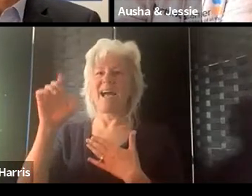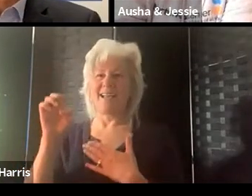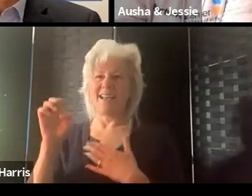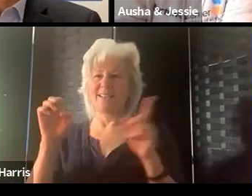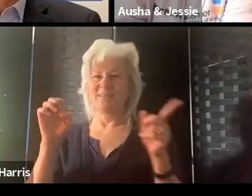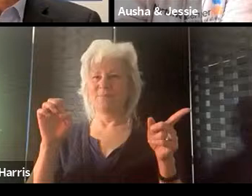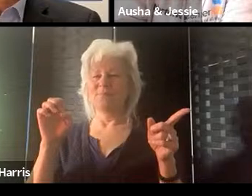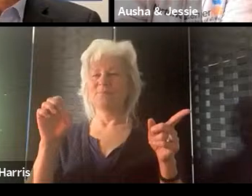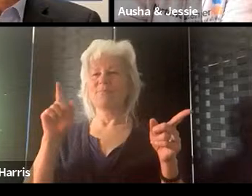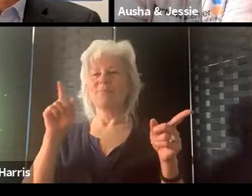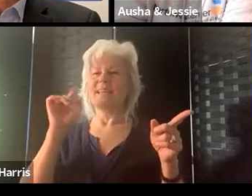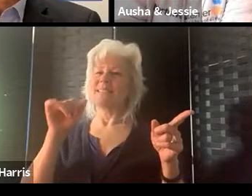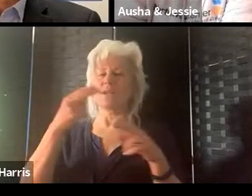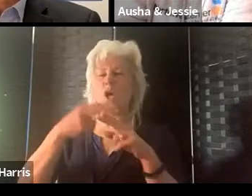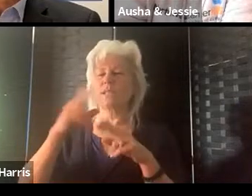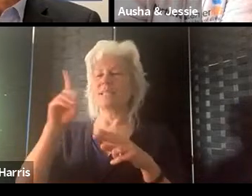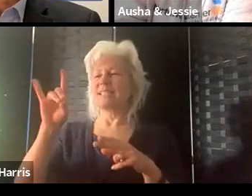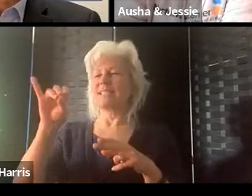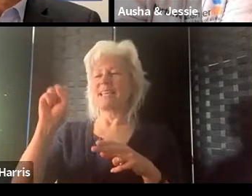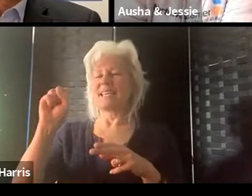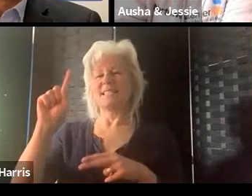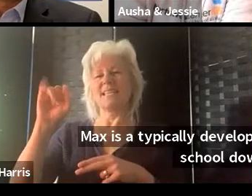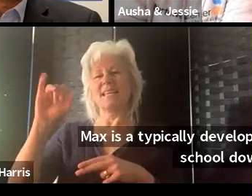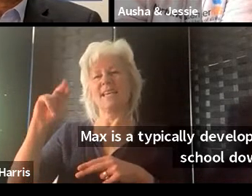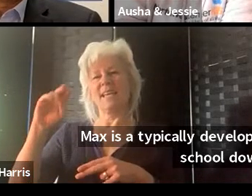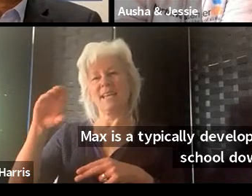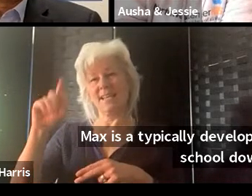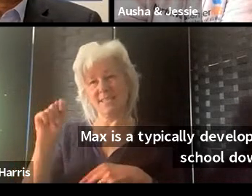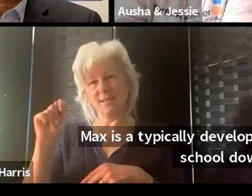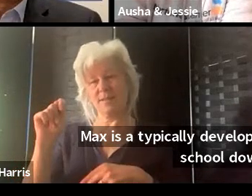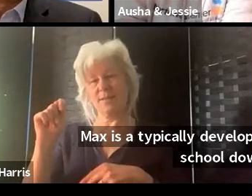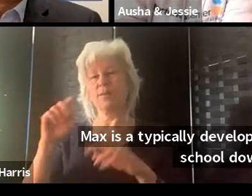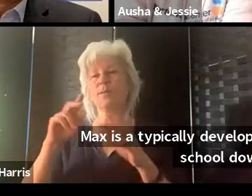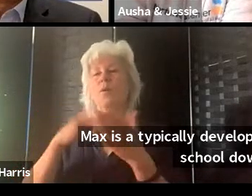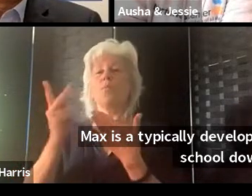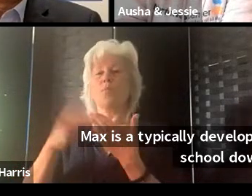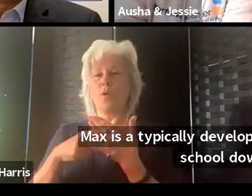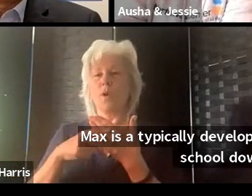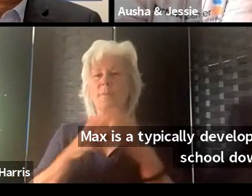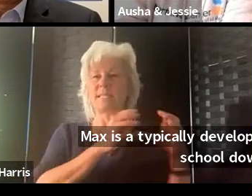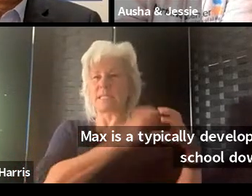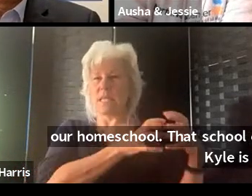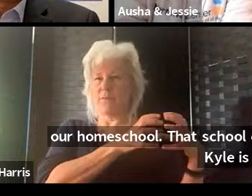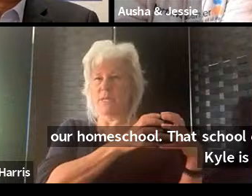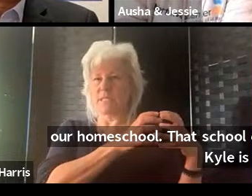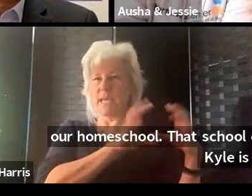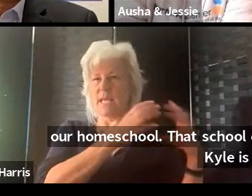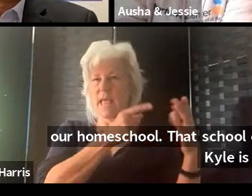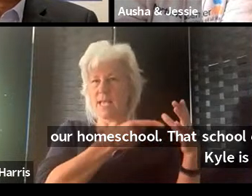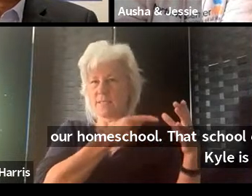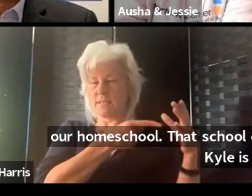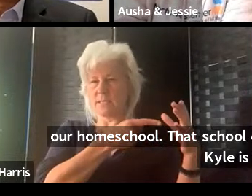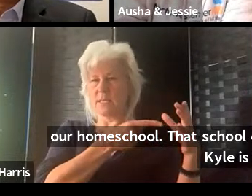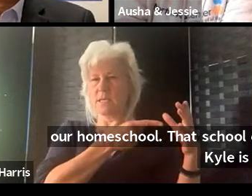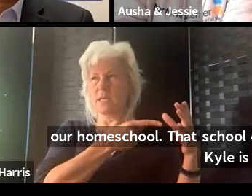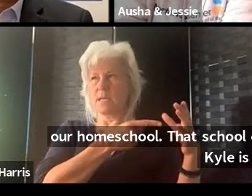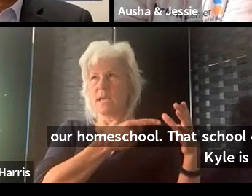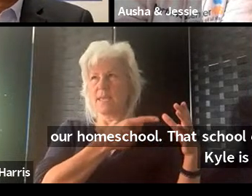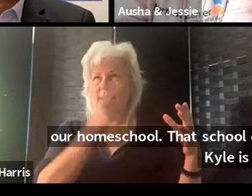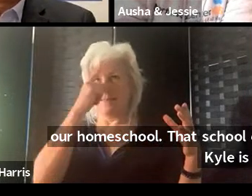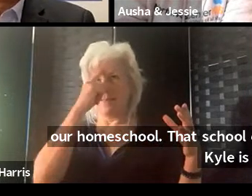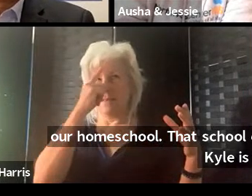called a distinct program. And so it's a self-contained classroom, and it's, I believe, 8